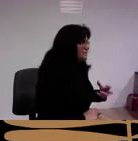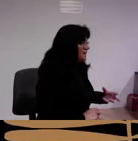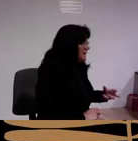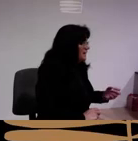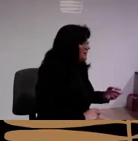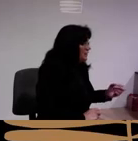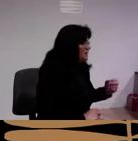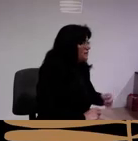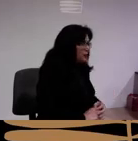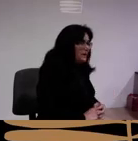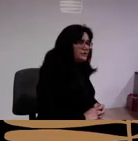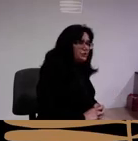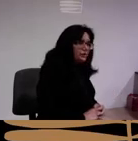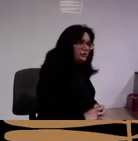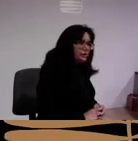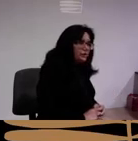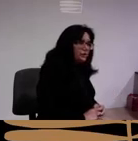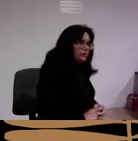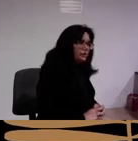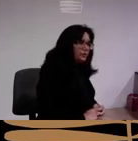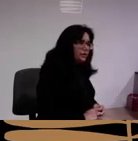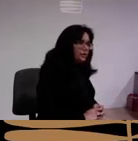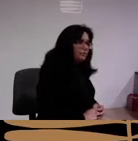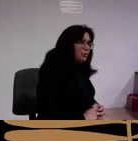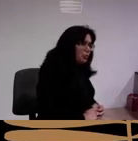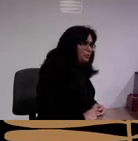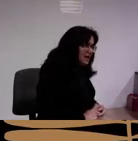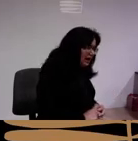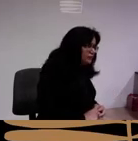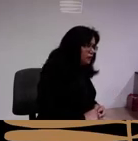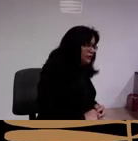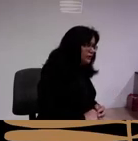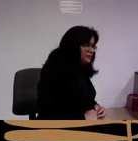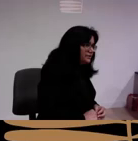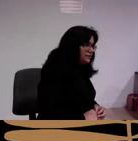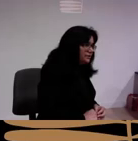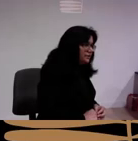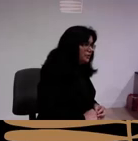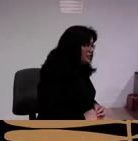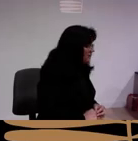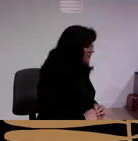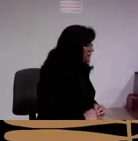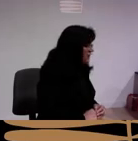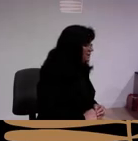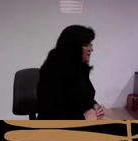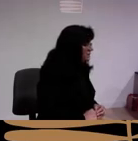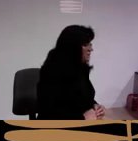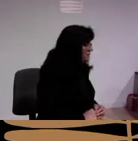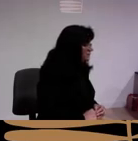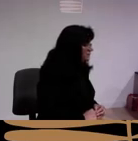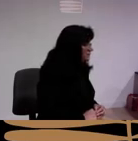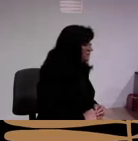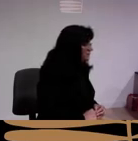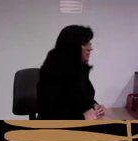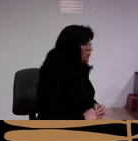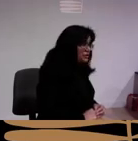sometimes we say, I've never heard that story before. But once we have heard it, we then have to ask